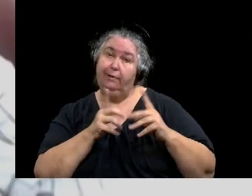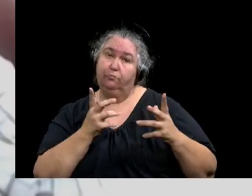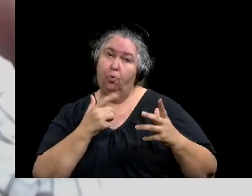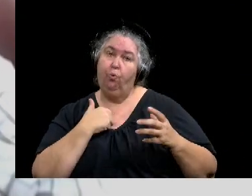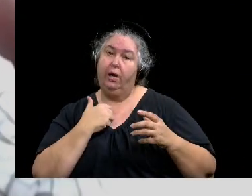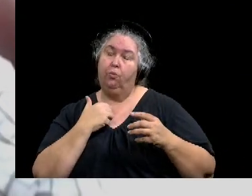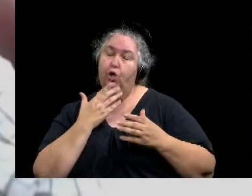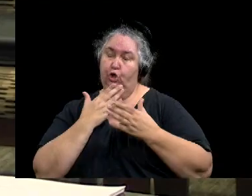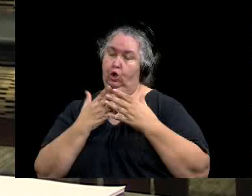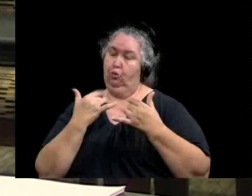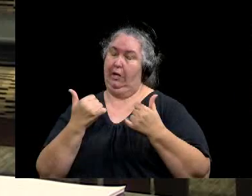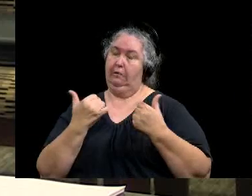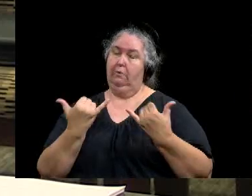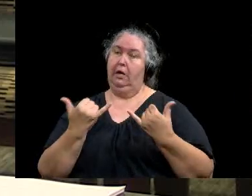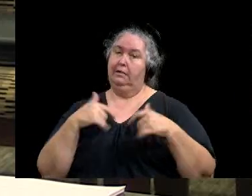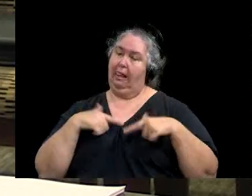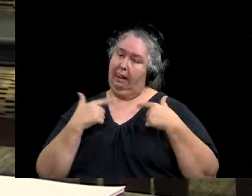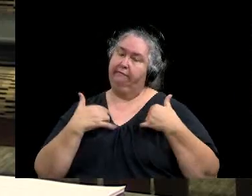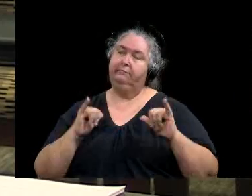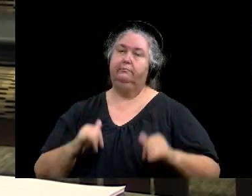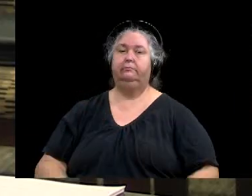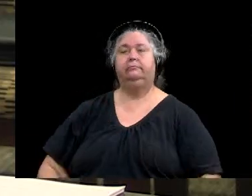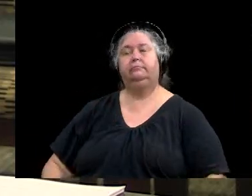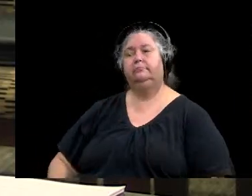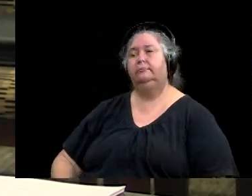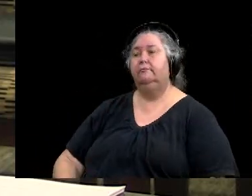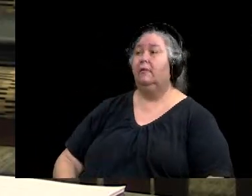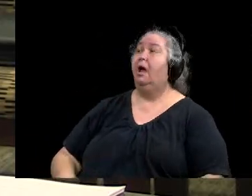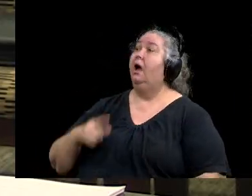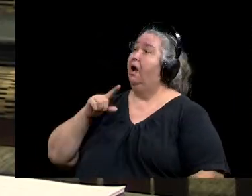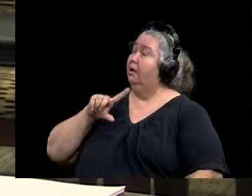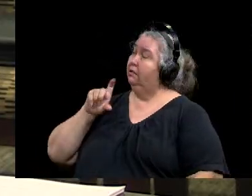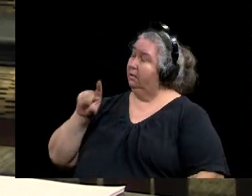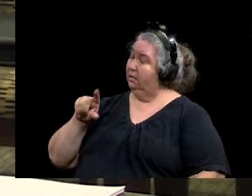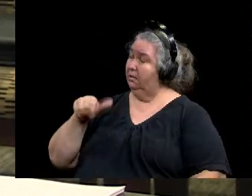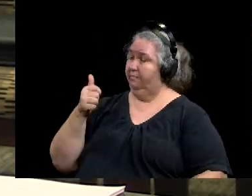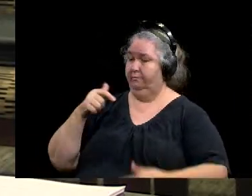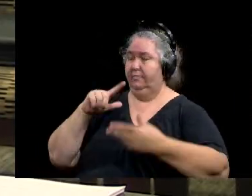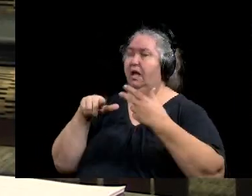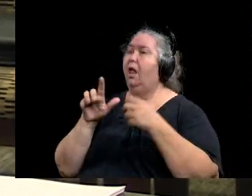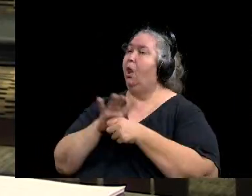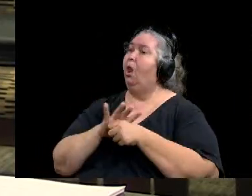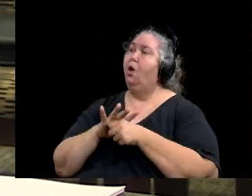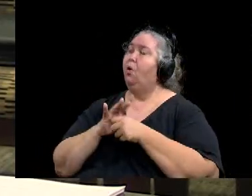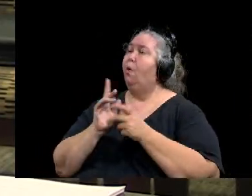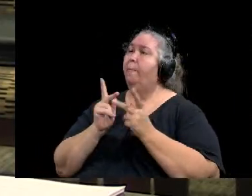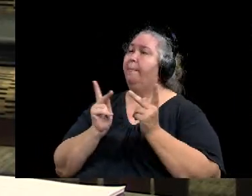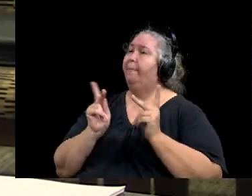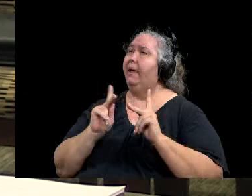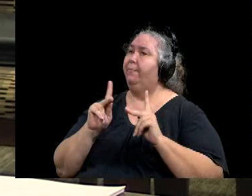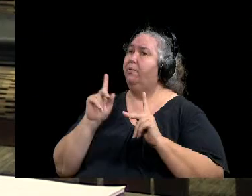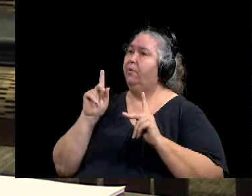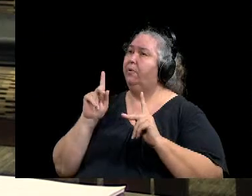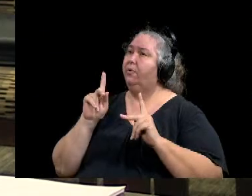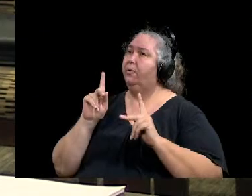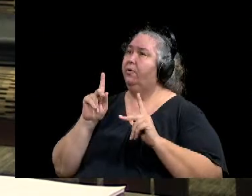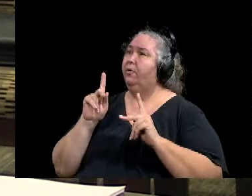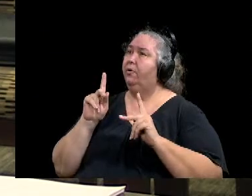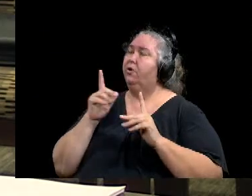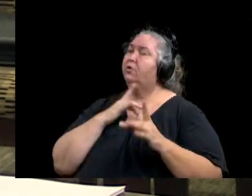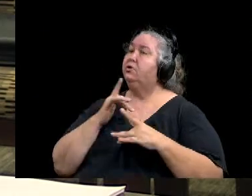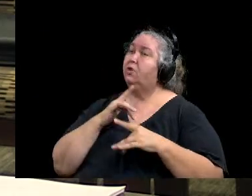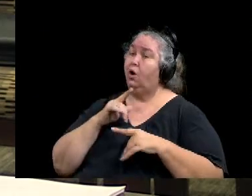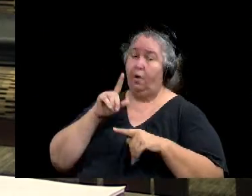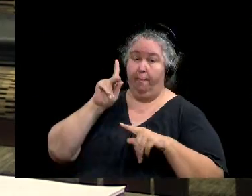is actually kind of on the same subject, but a little further into it. Should local citizens be concerned that any patient needing critical care, either COVID